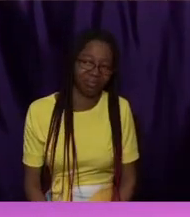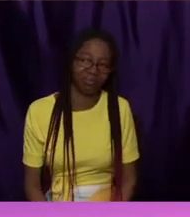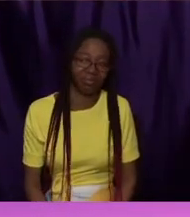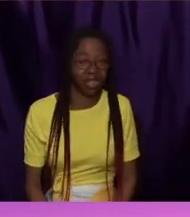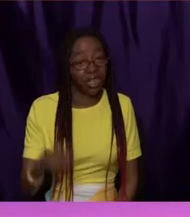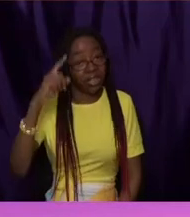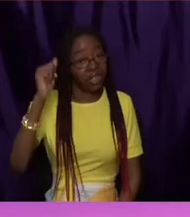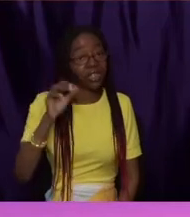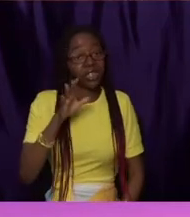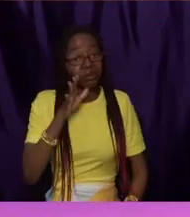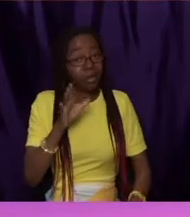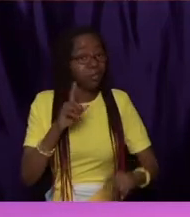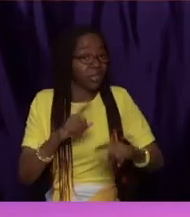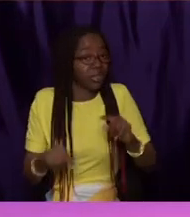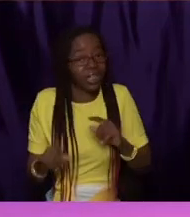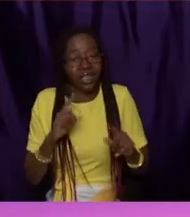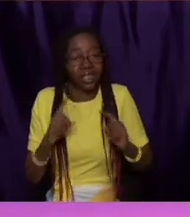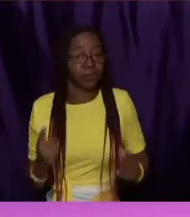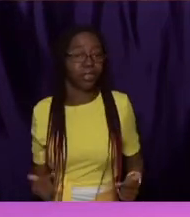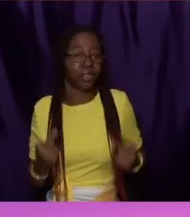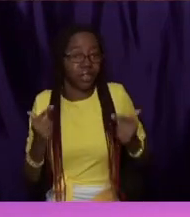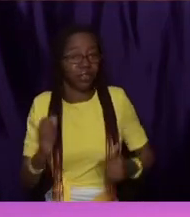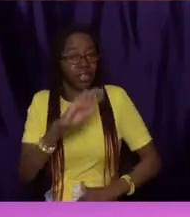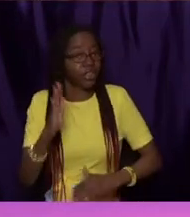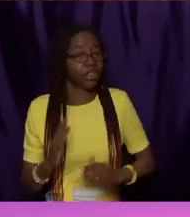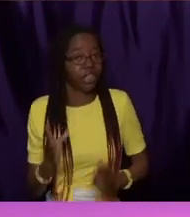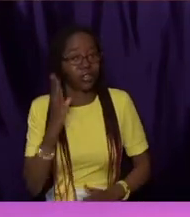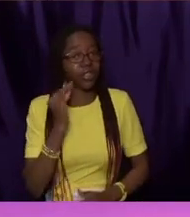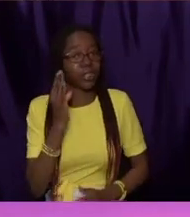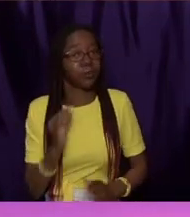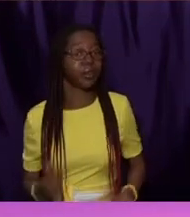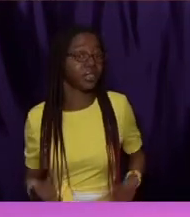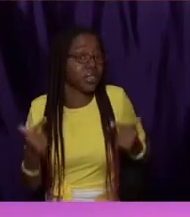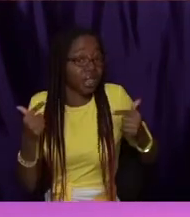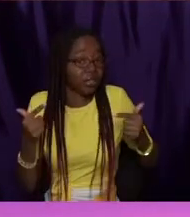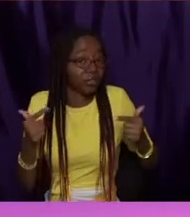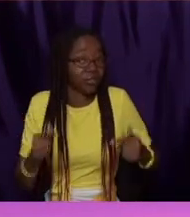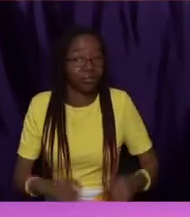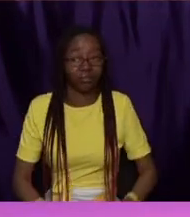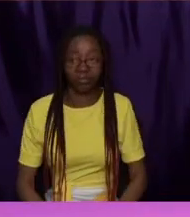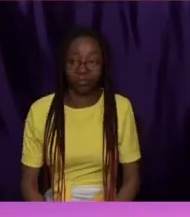because mama can't speak life if she ain't never lived life.